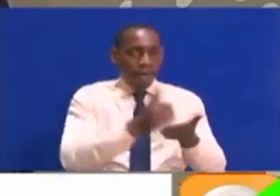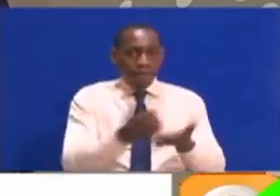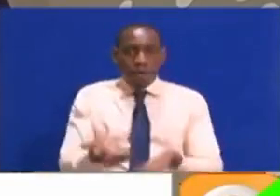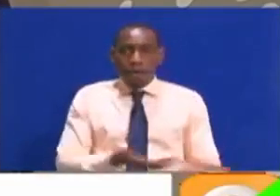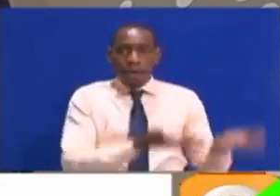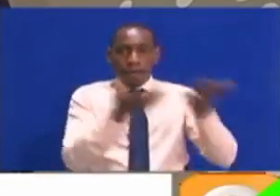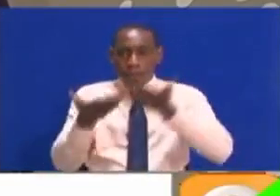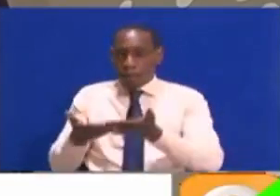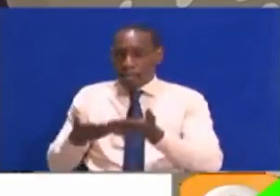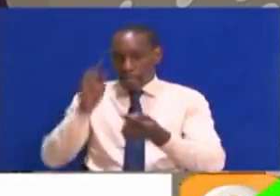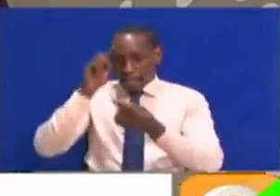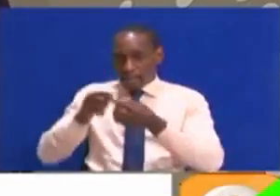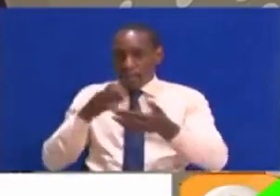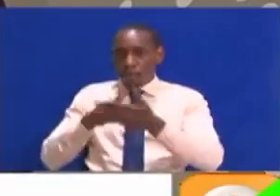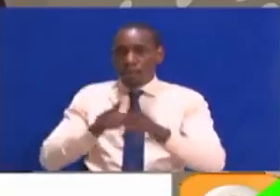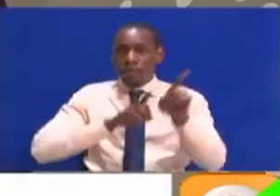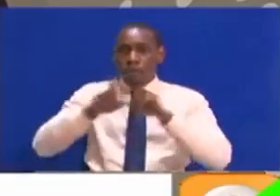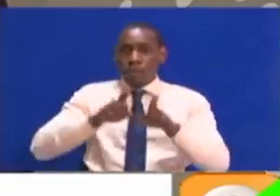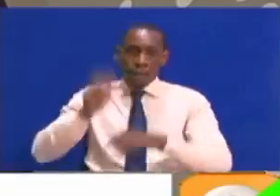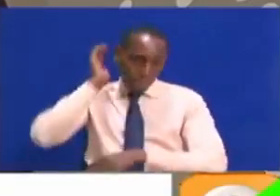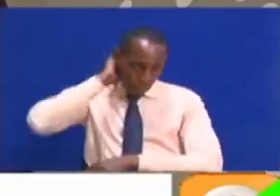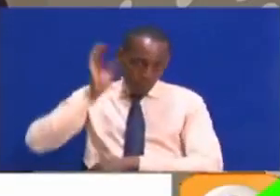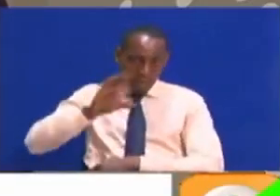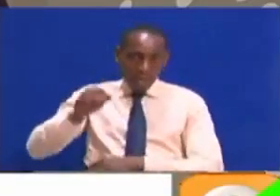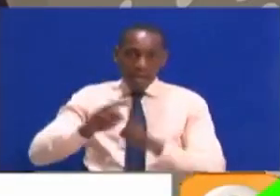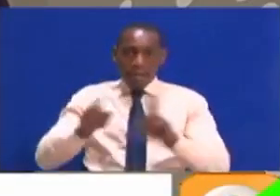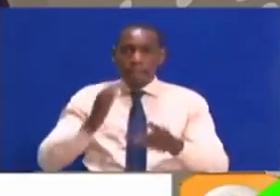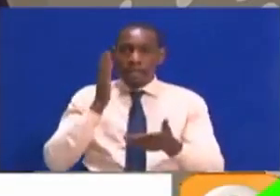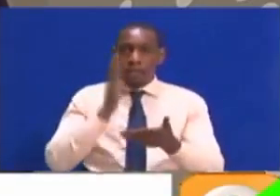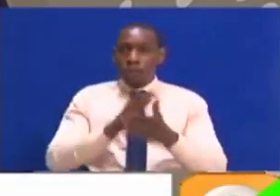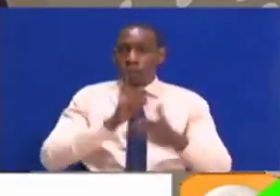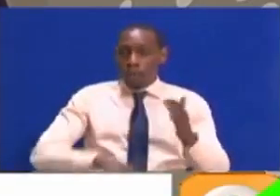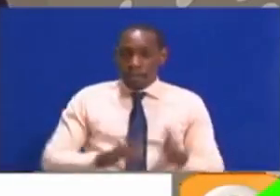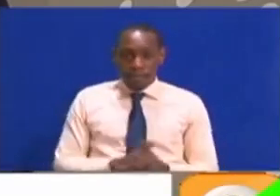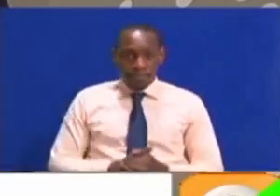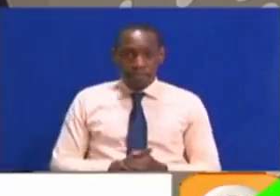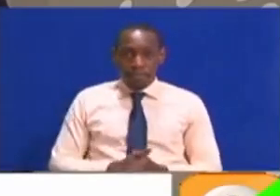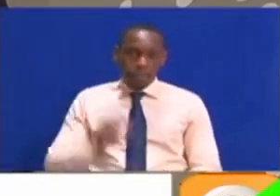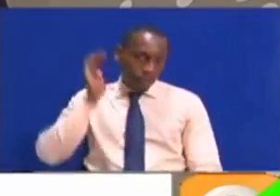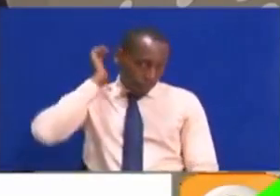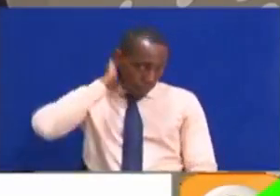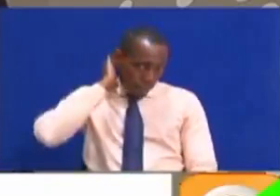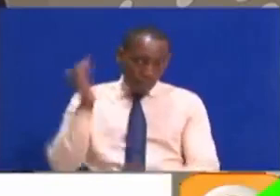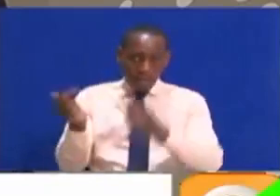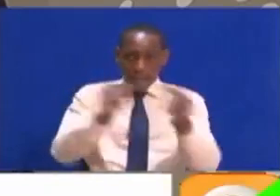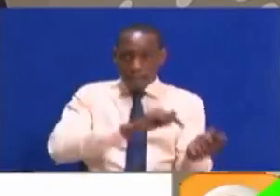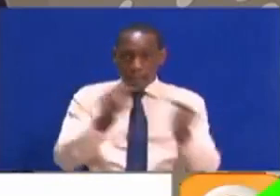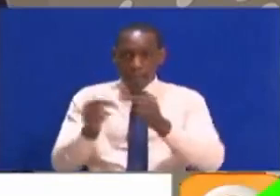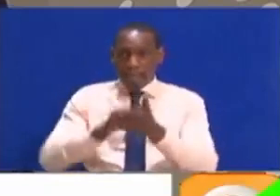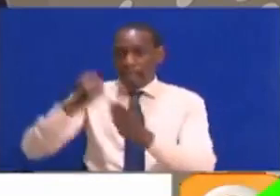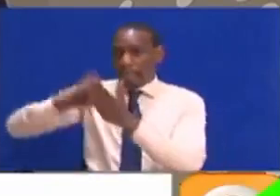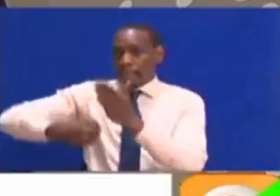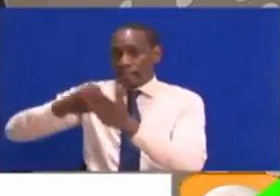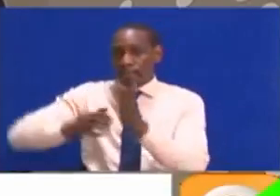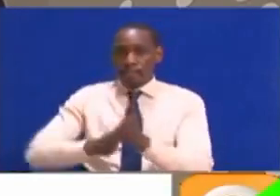ferried to stop his tour of Murang'a County. But the truth is, the Murang'a combat was a hustlers